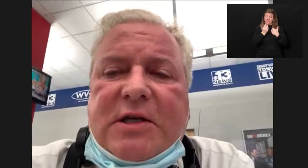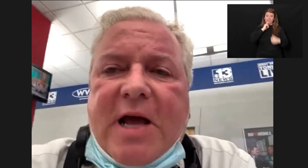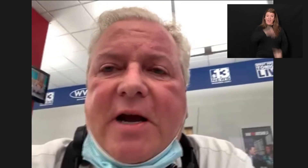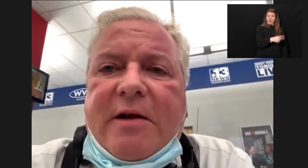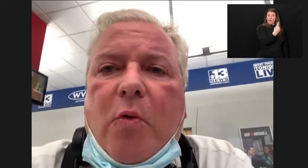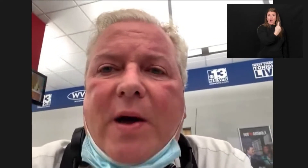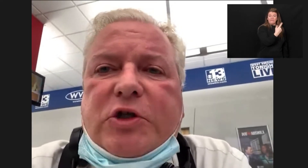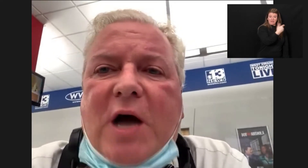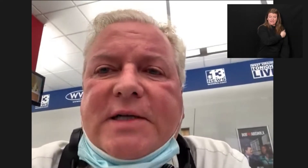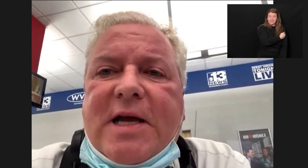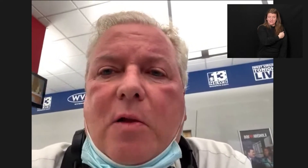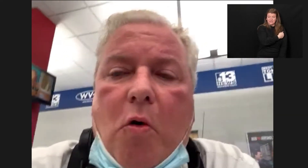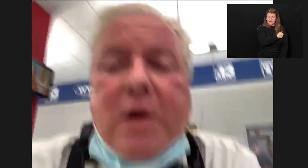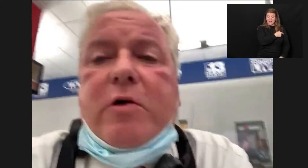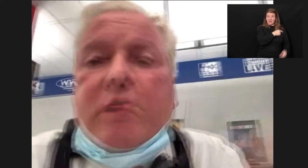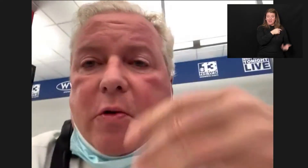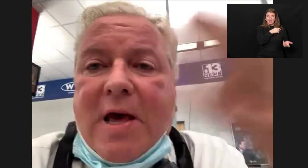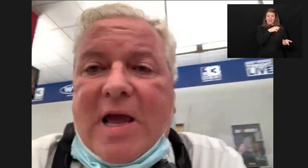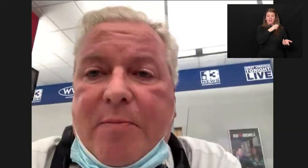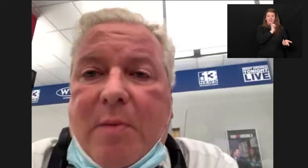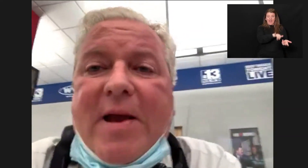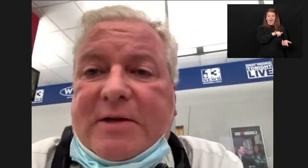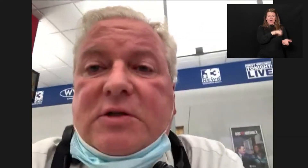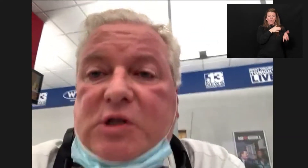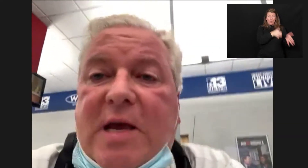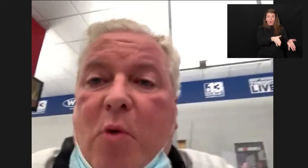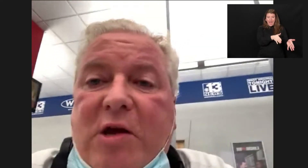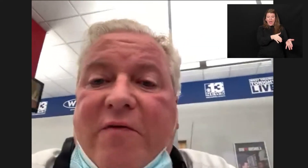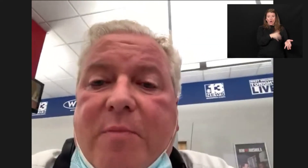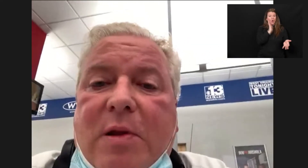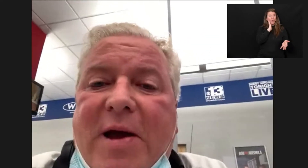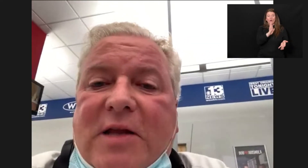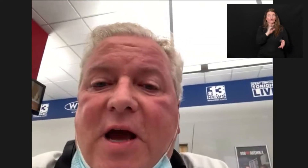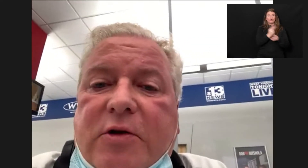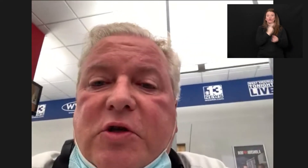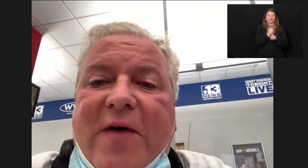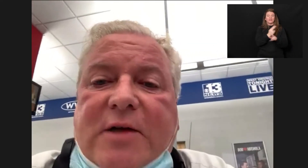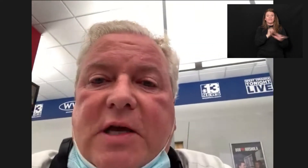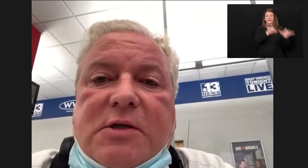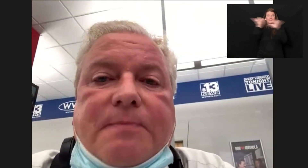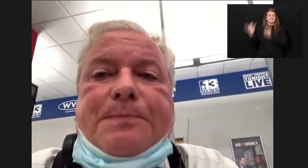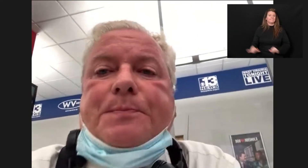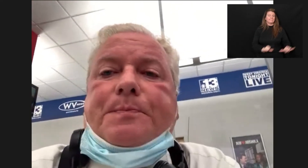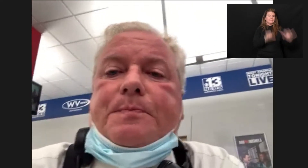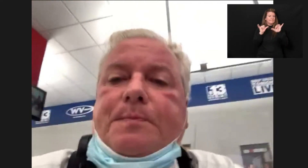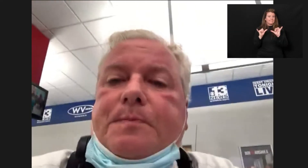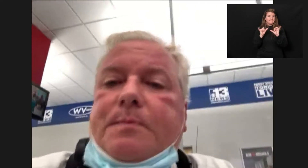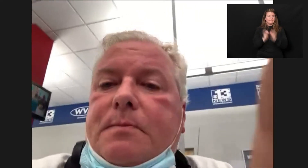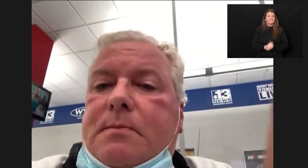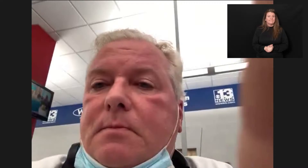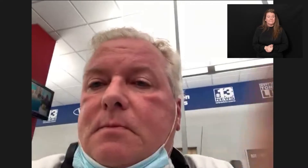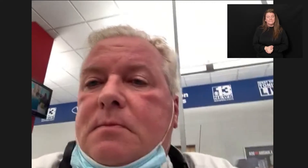get vaccinated in a one-shot deal? Or are you going to implement it the same way you've implemented the other two vaccines?